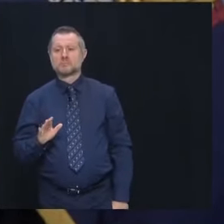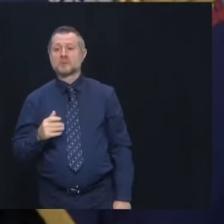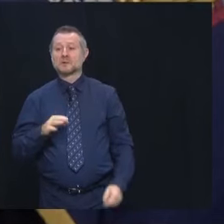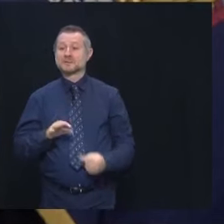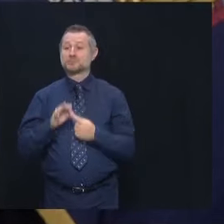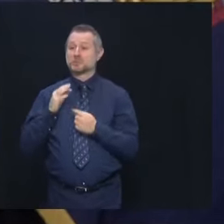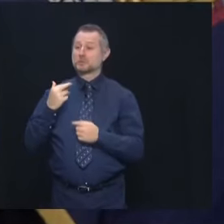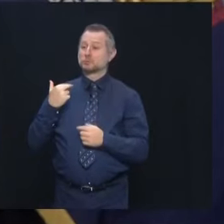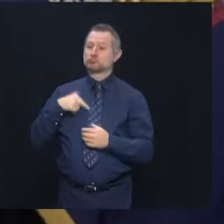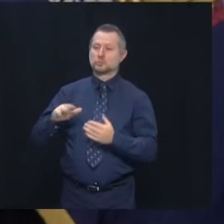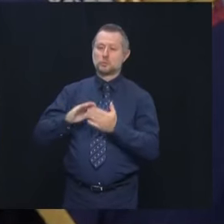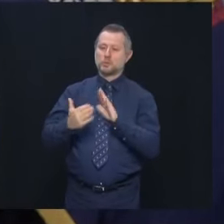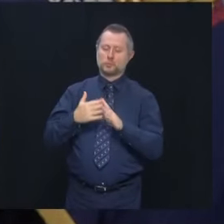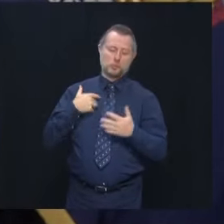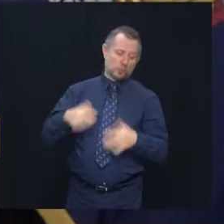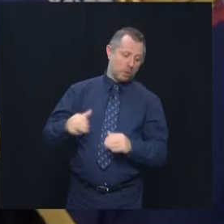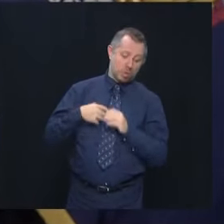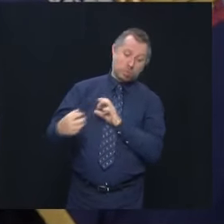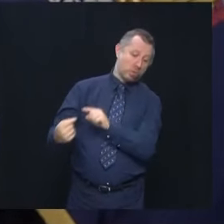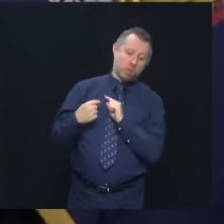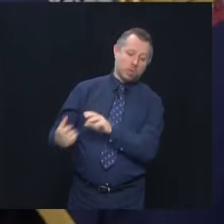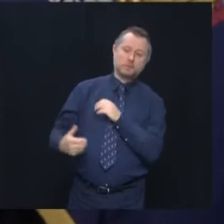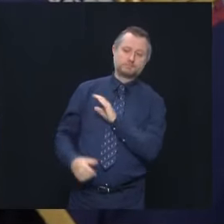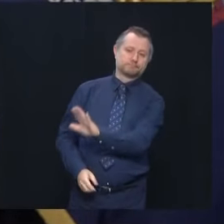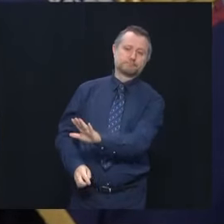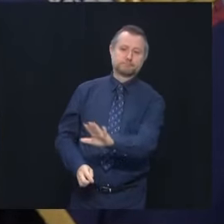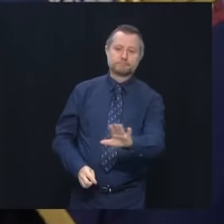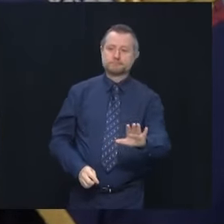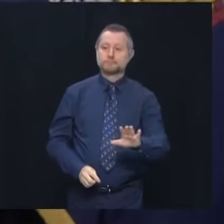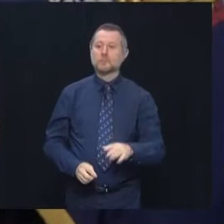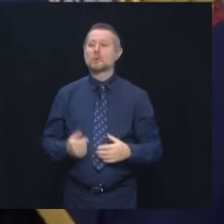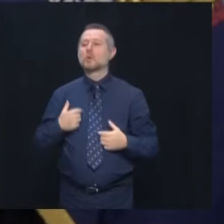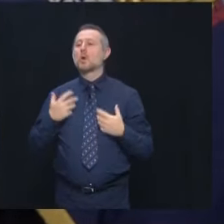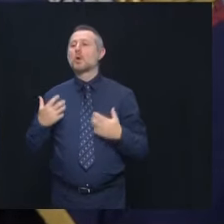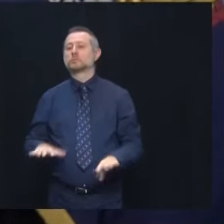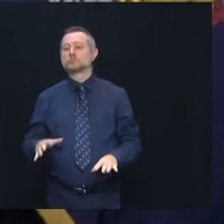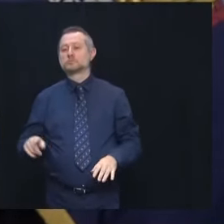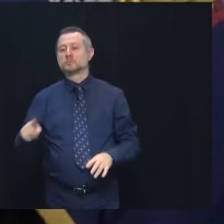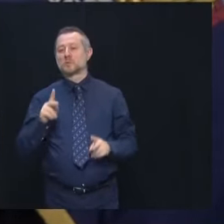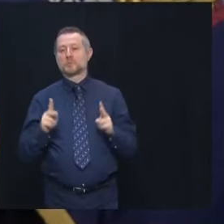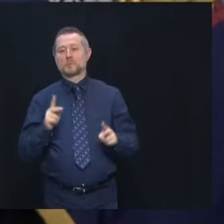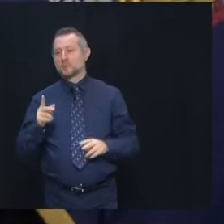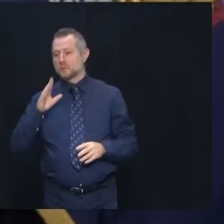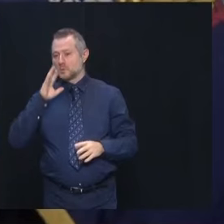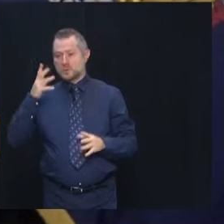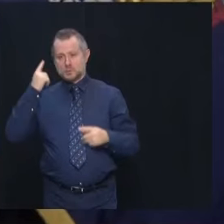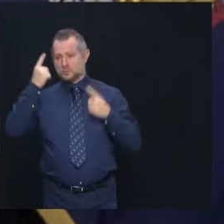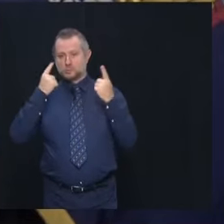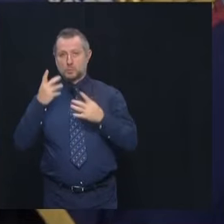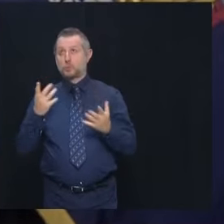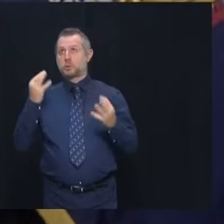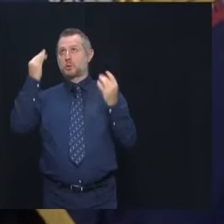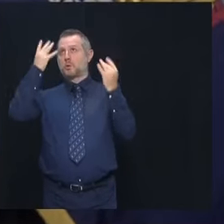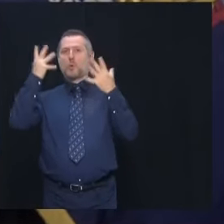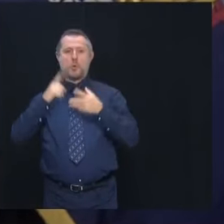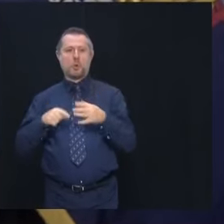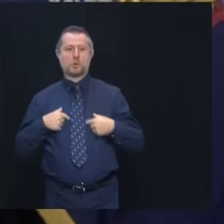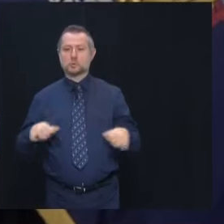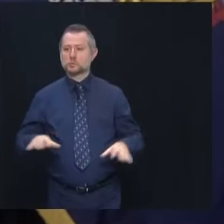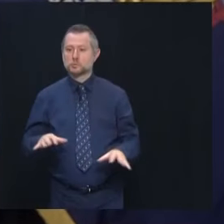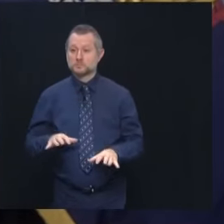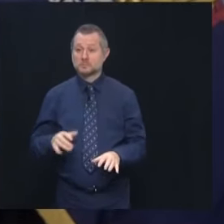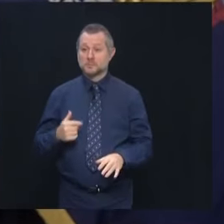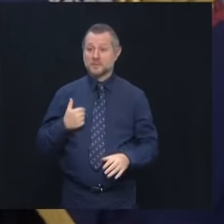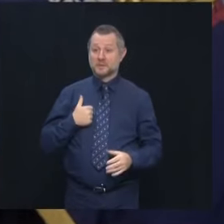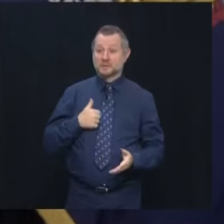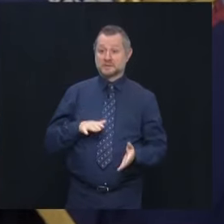I have enough questions that I have to answer when I get to the pearly gates. I don't want to also be